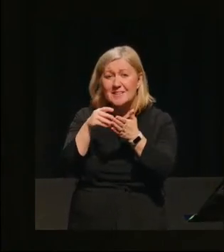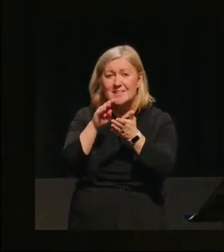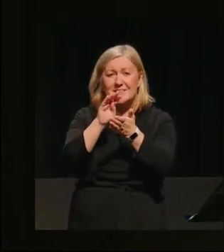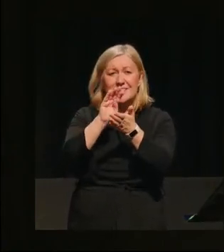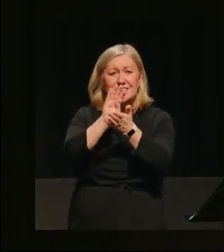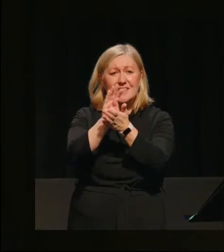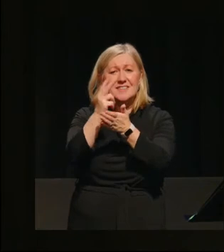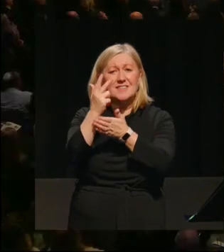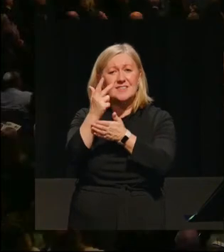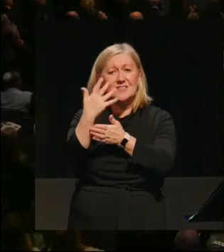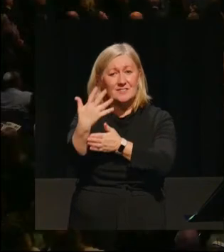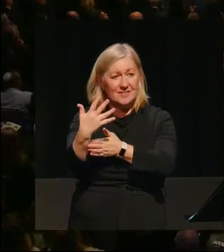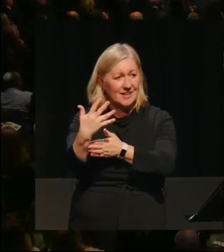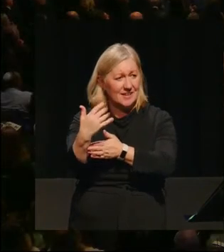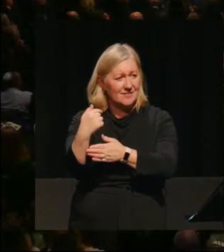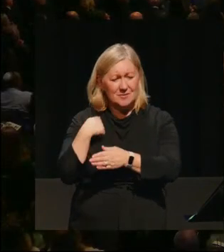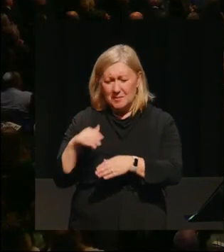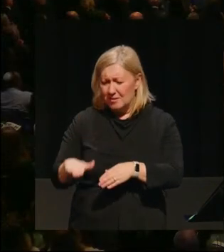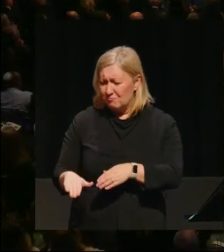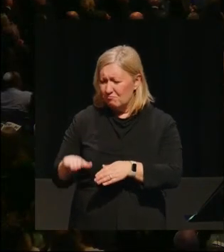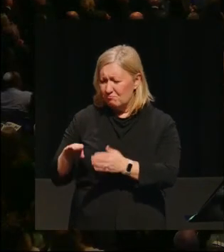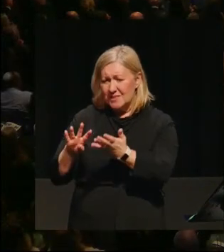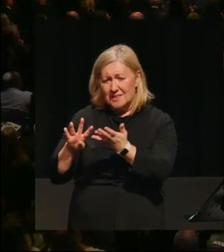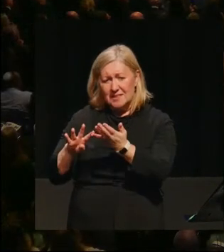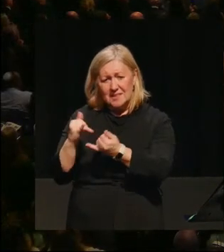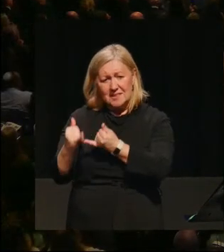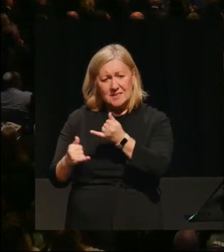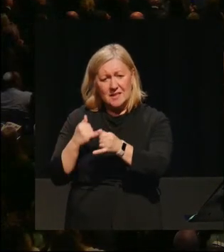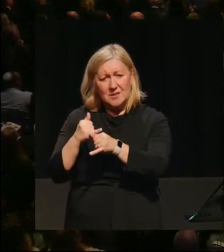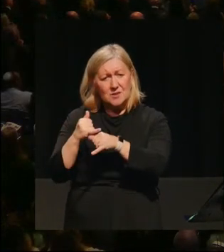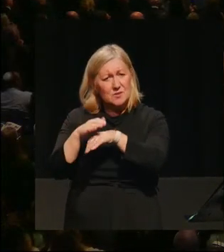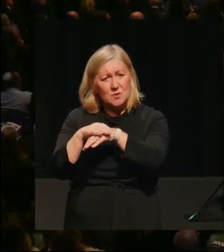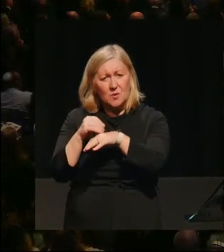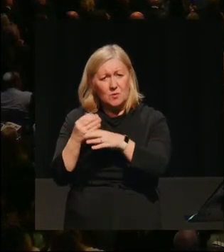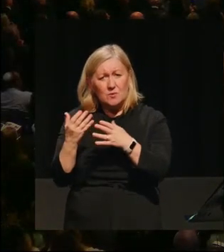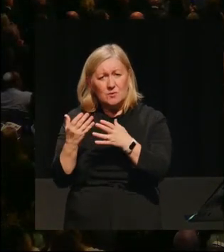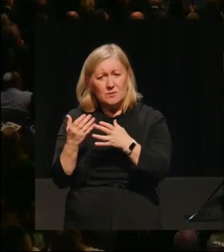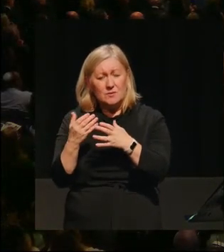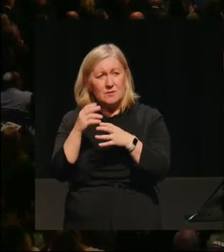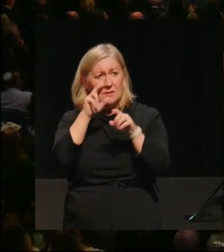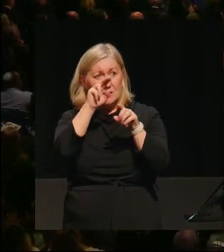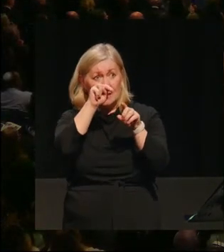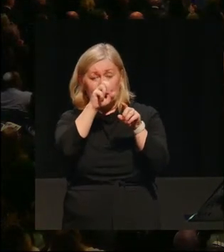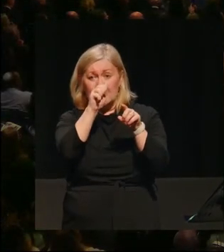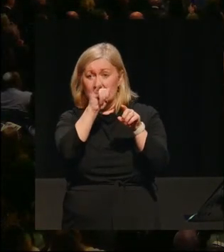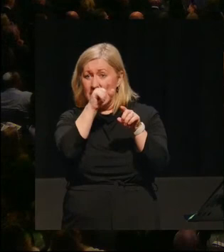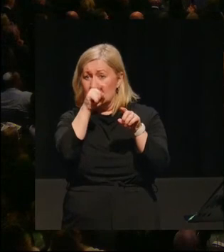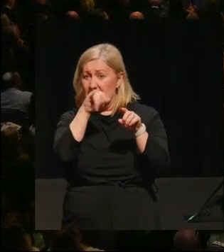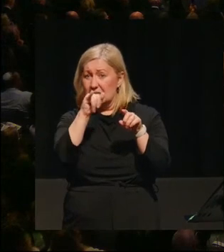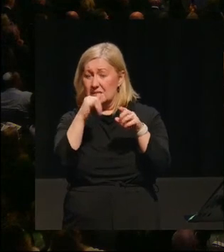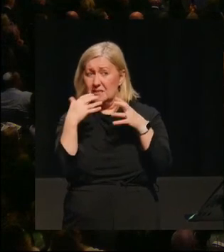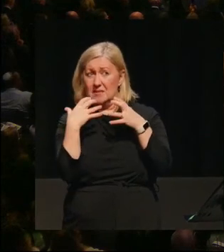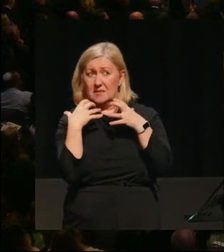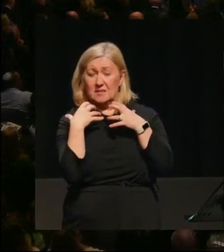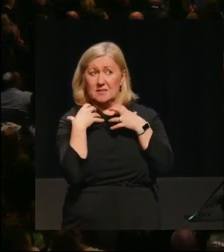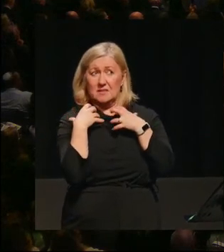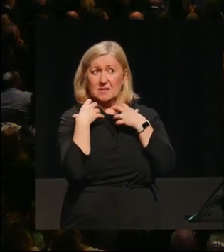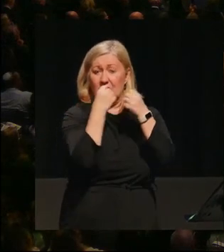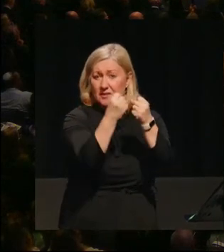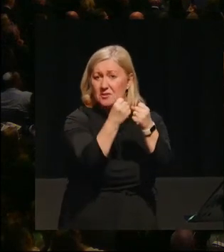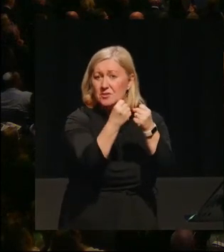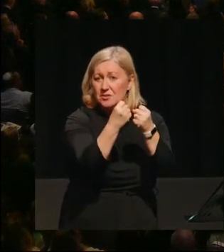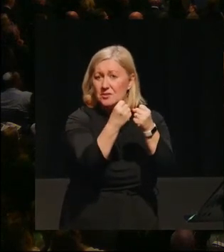1935. I was just 9 years old when I was captured by the Nazis along with